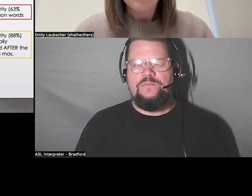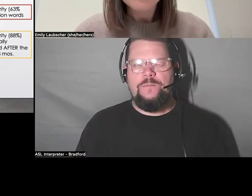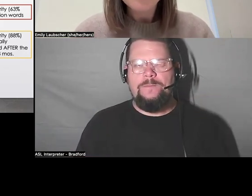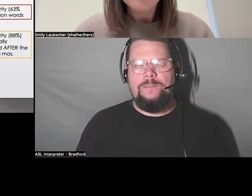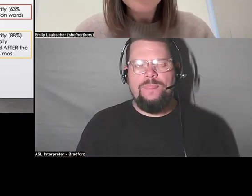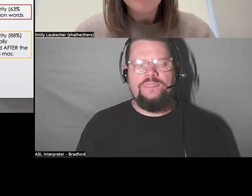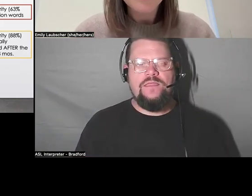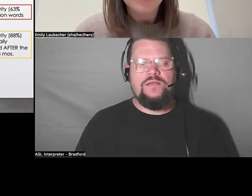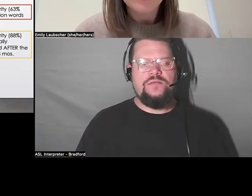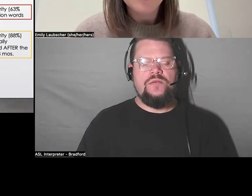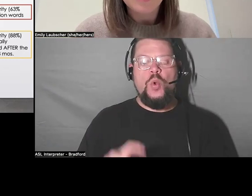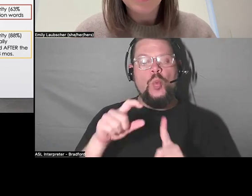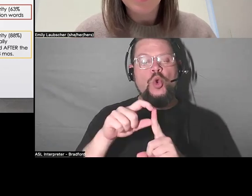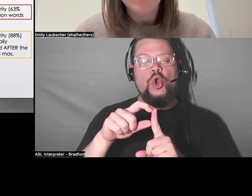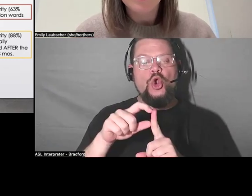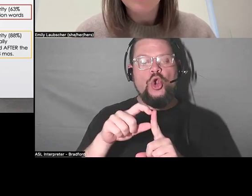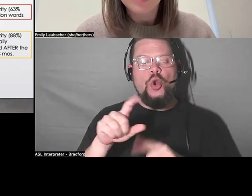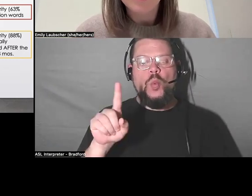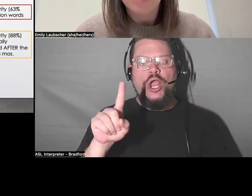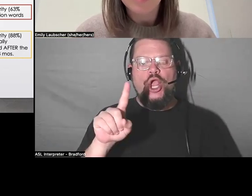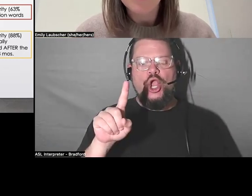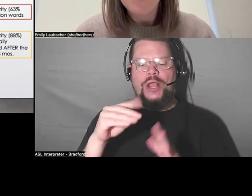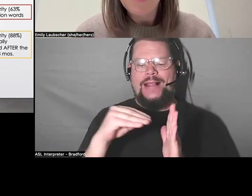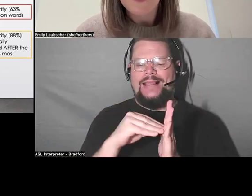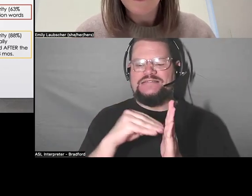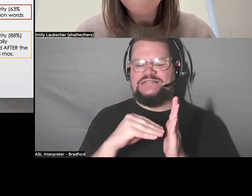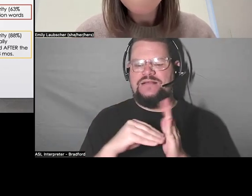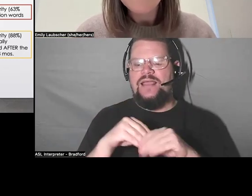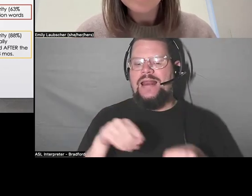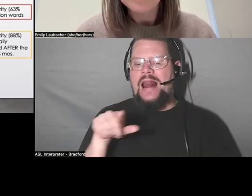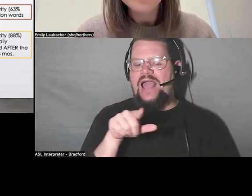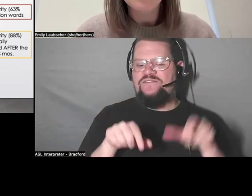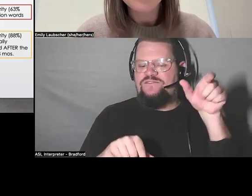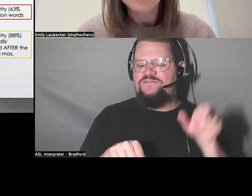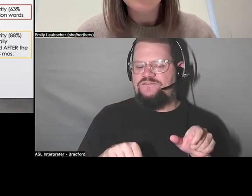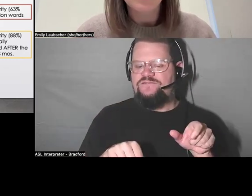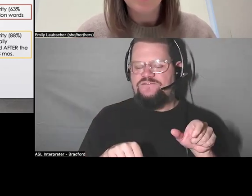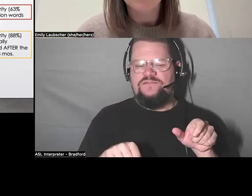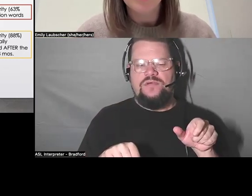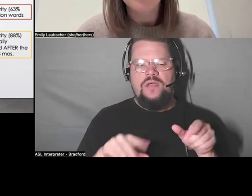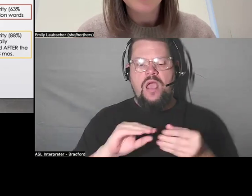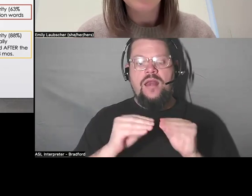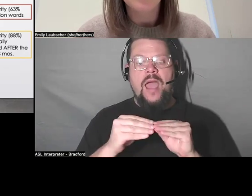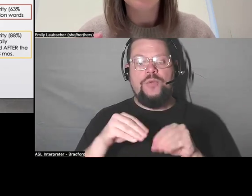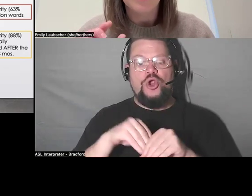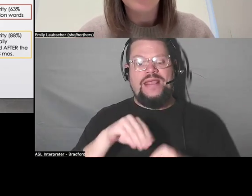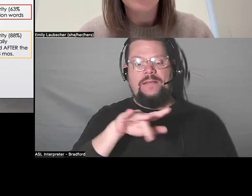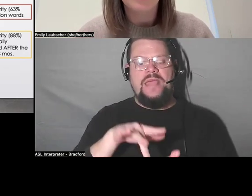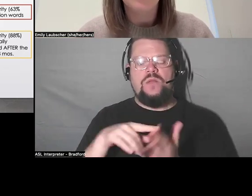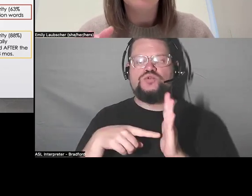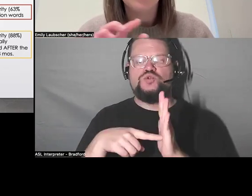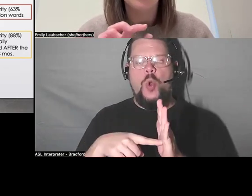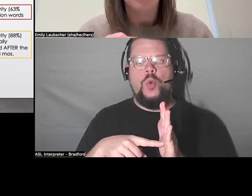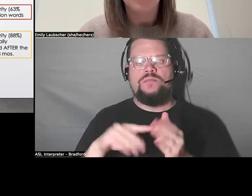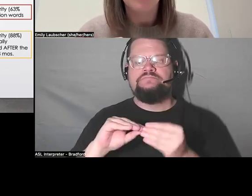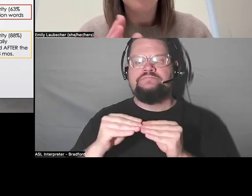The words themselves are listed here in the left-hand column. These numbers in the middle all represent the ranking